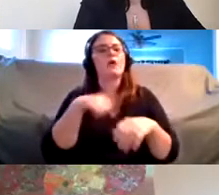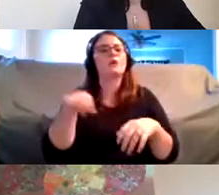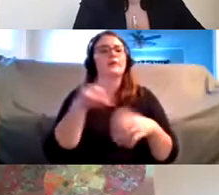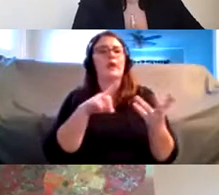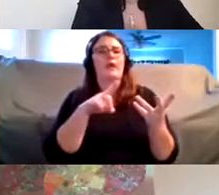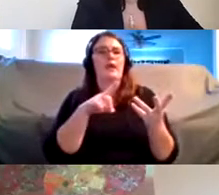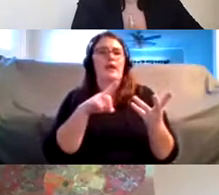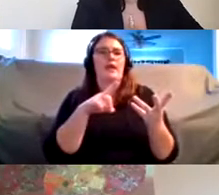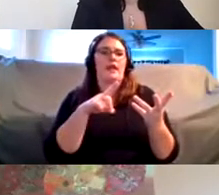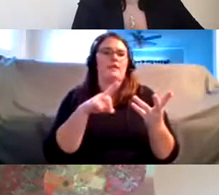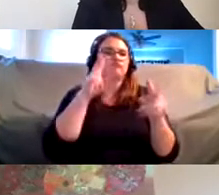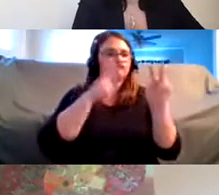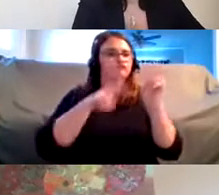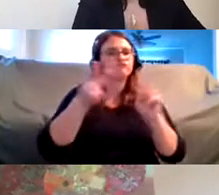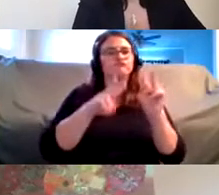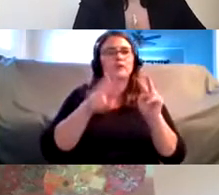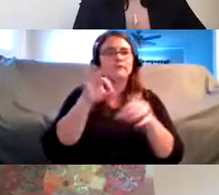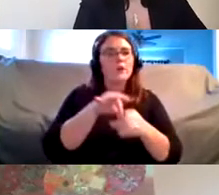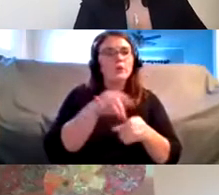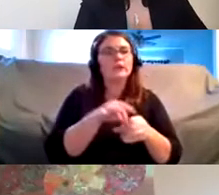ideas of civic engagement and voting?